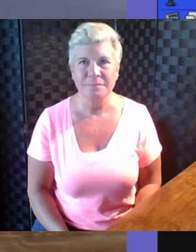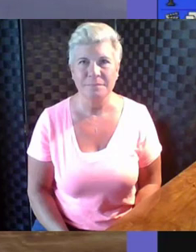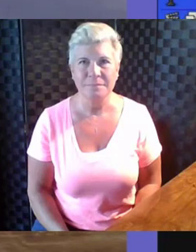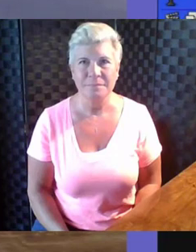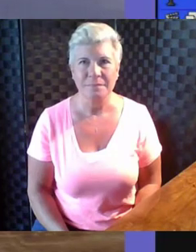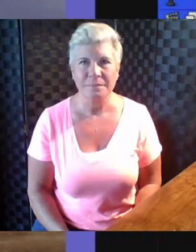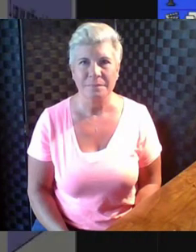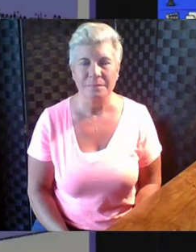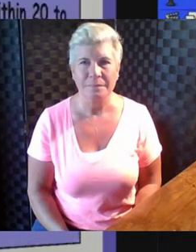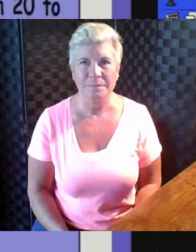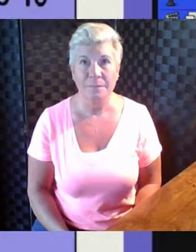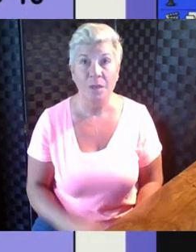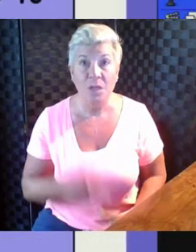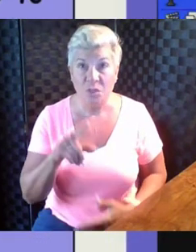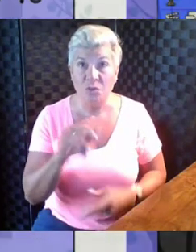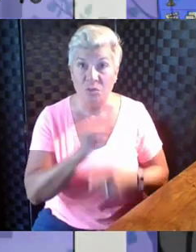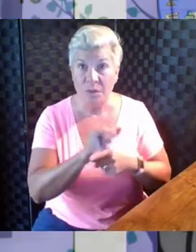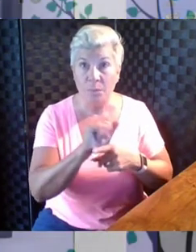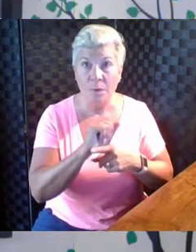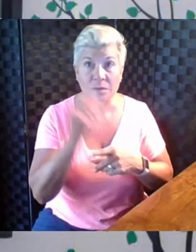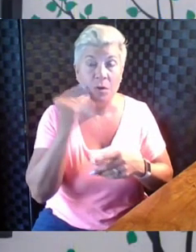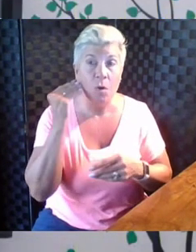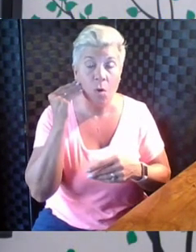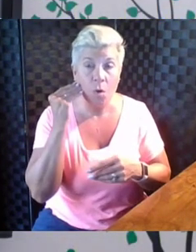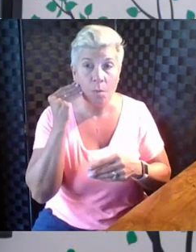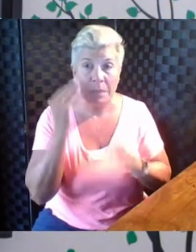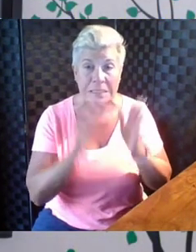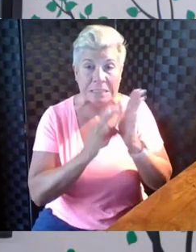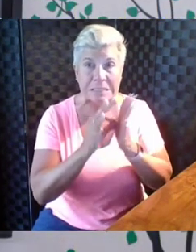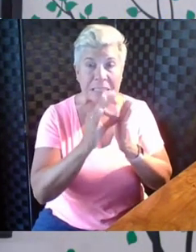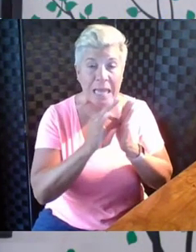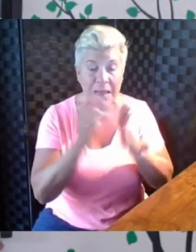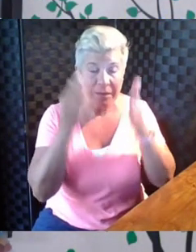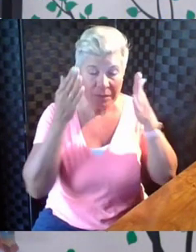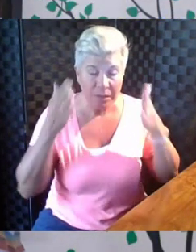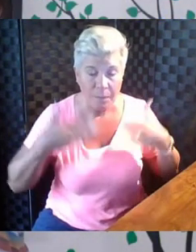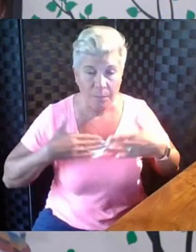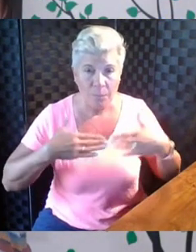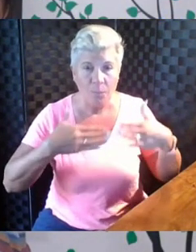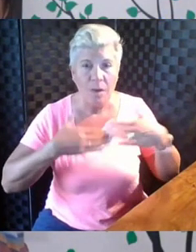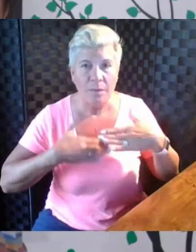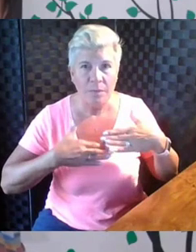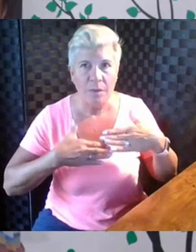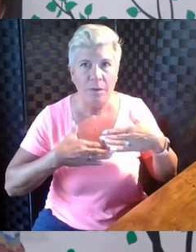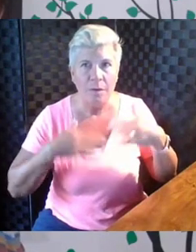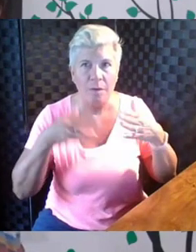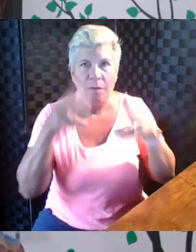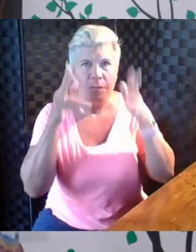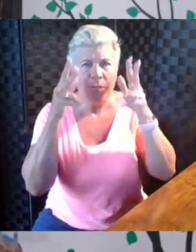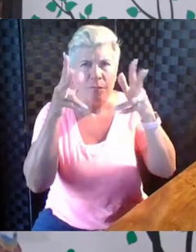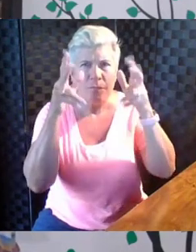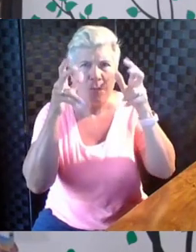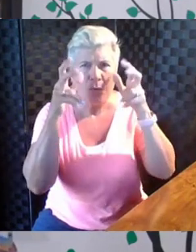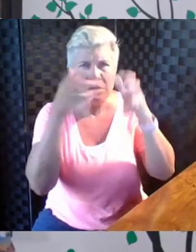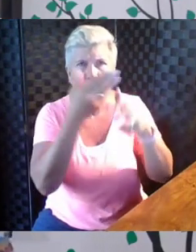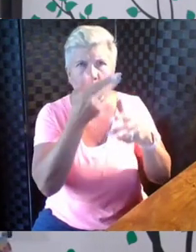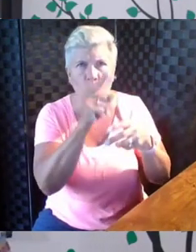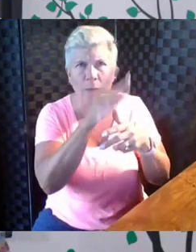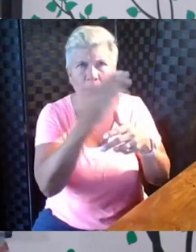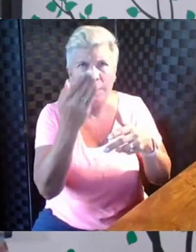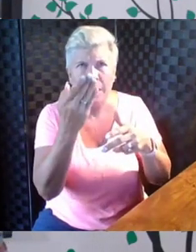All right, so that is something that you can practice at home, just focusing on one sound at a time and trying to block out those